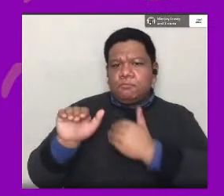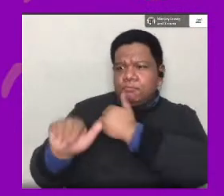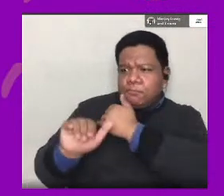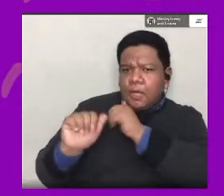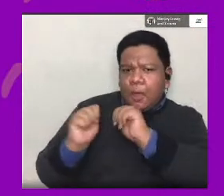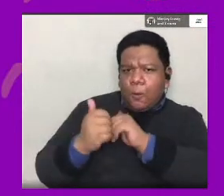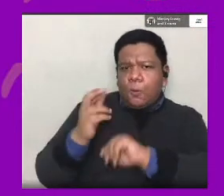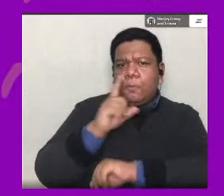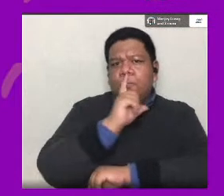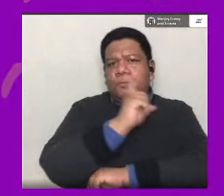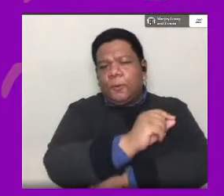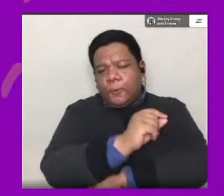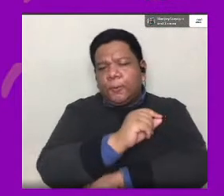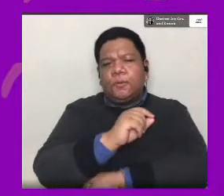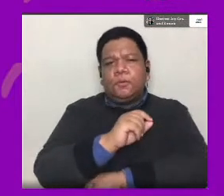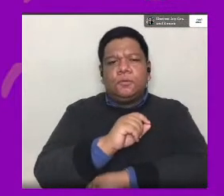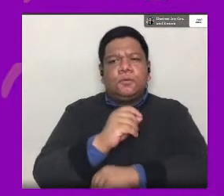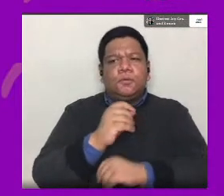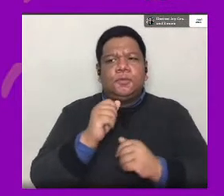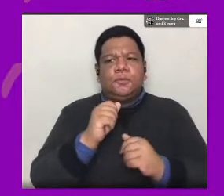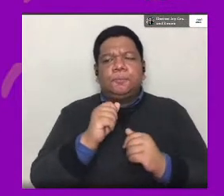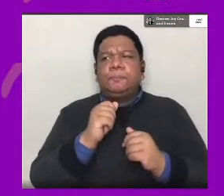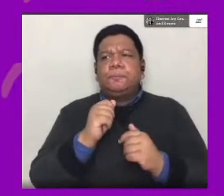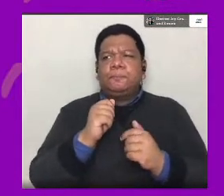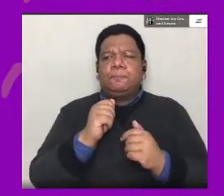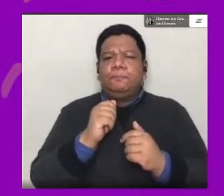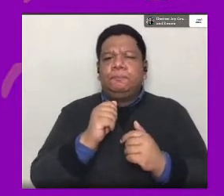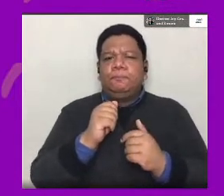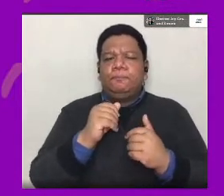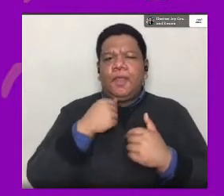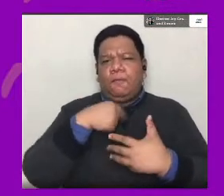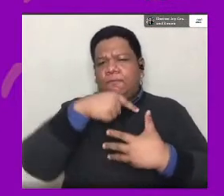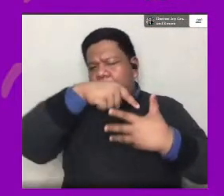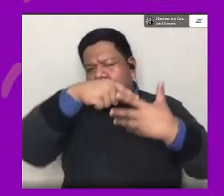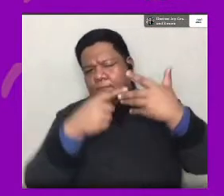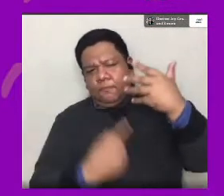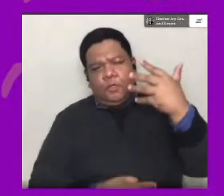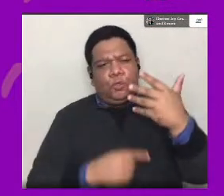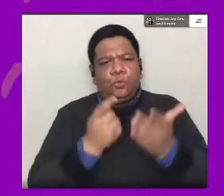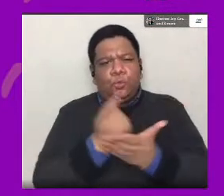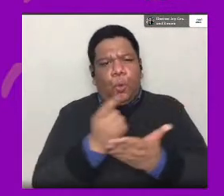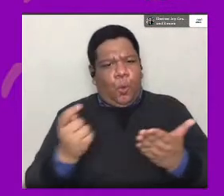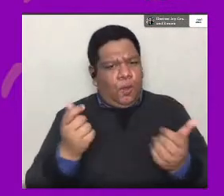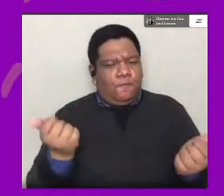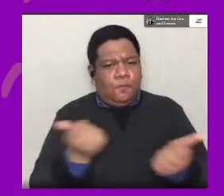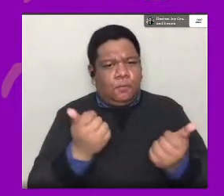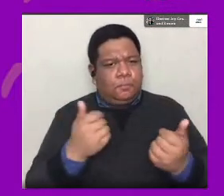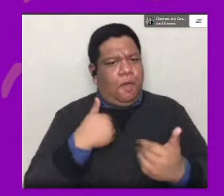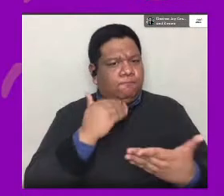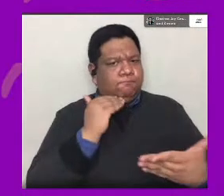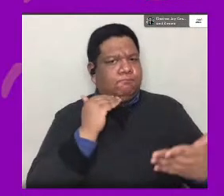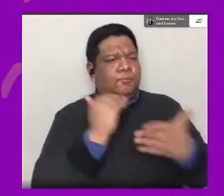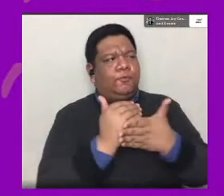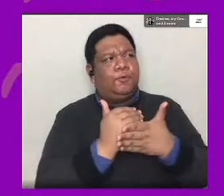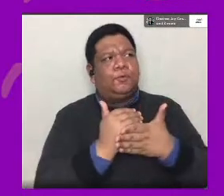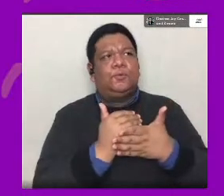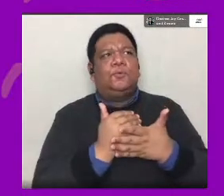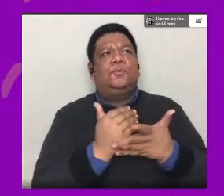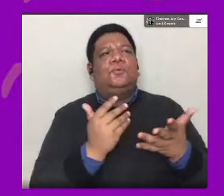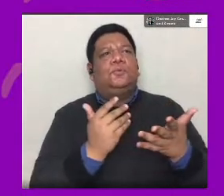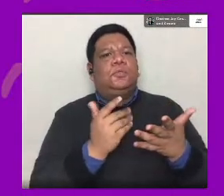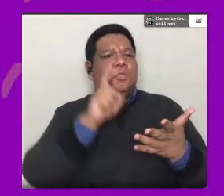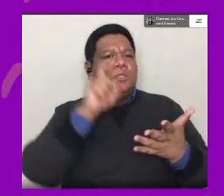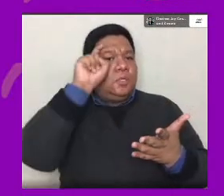link to the tools that are available. There's a prevention from sexual exploitation and